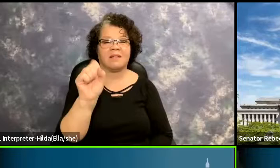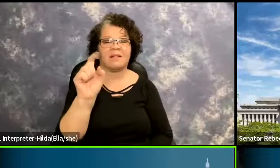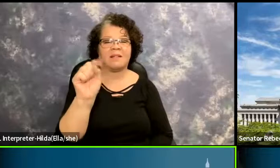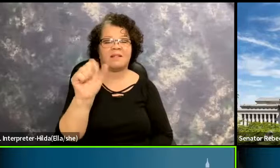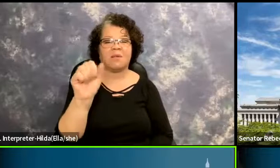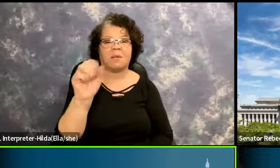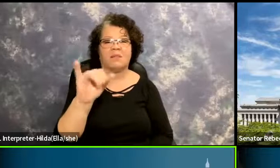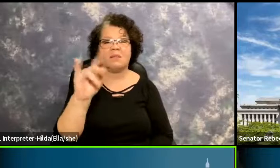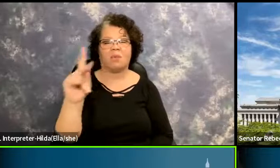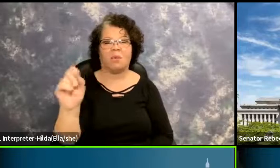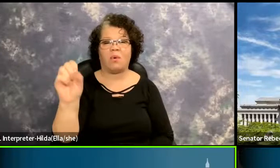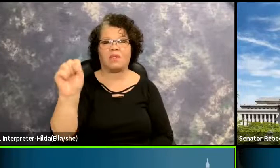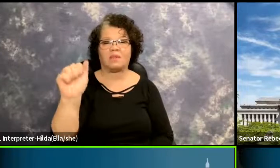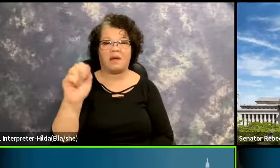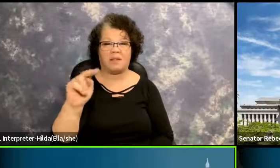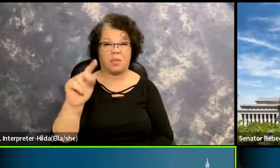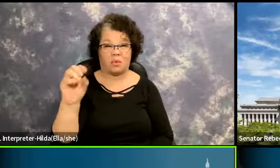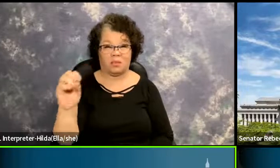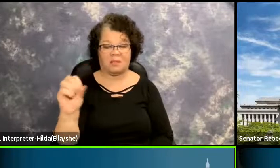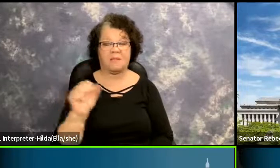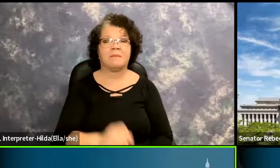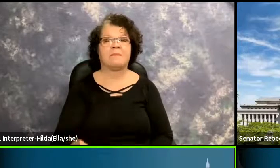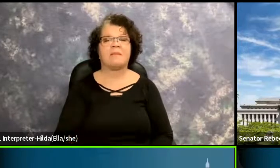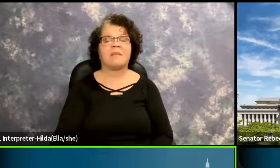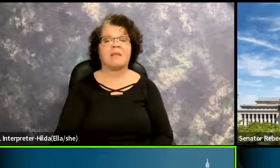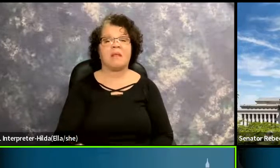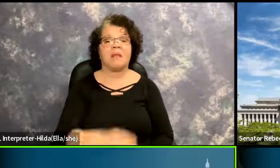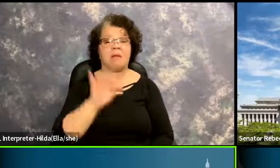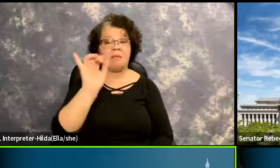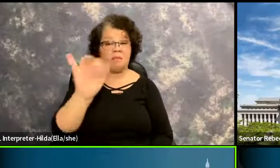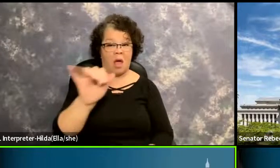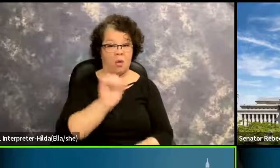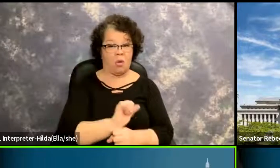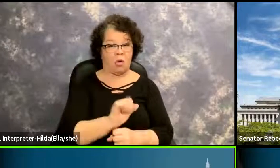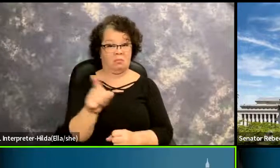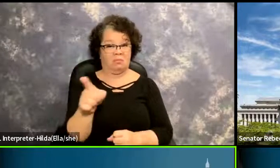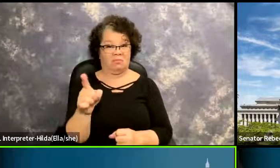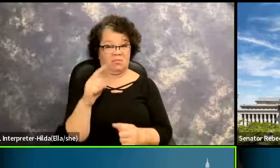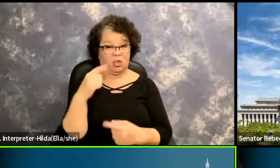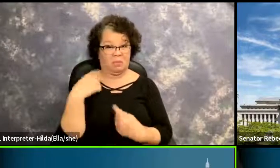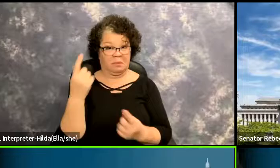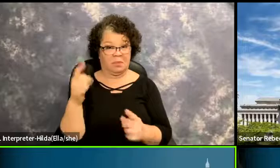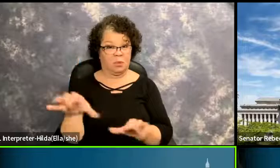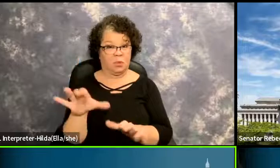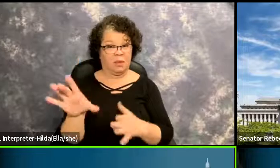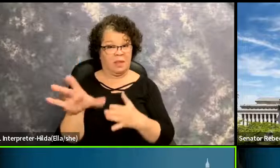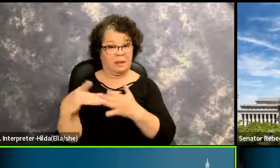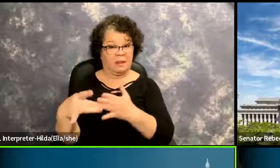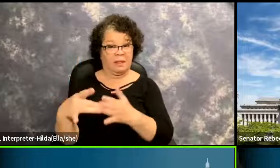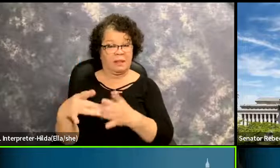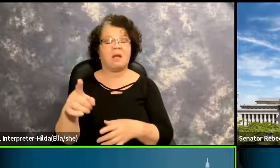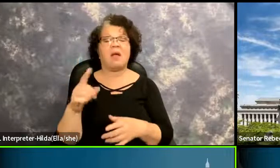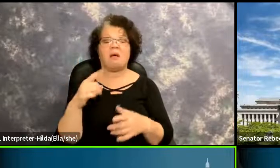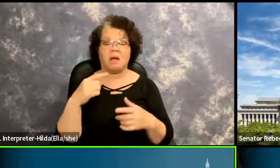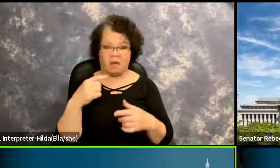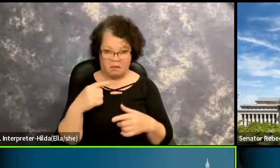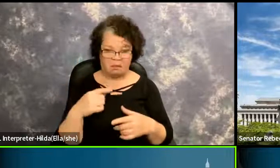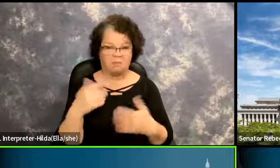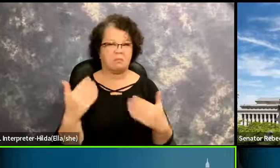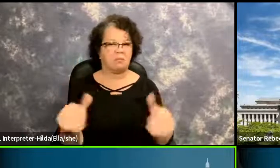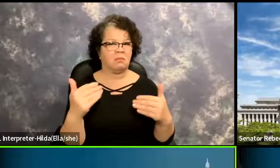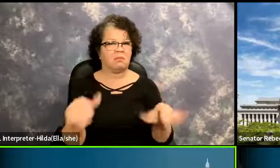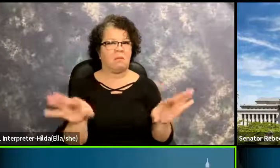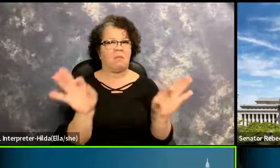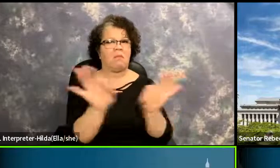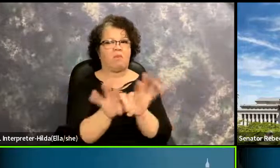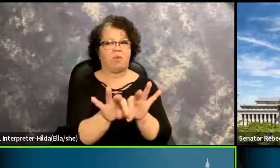this work that Representative Kirsten Harris-Talley has been leading has been very, very important, and